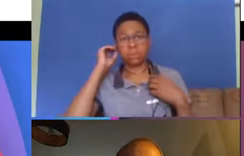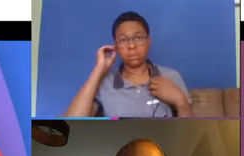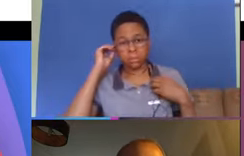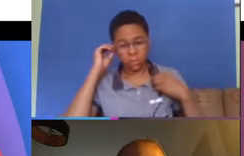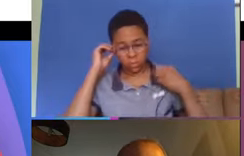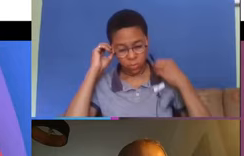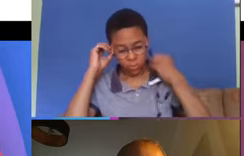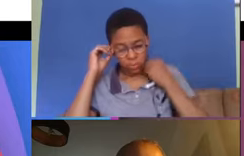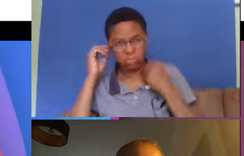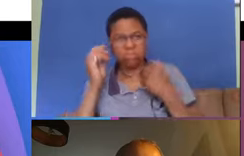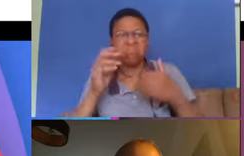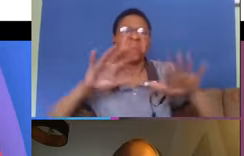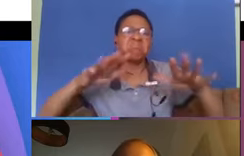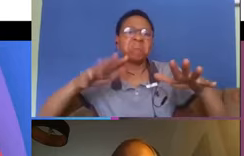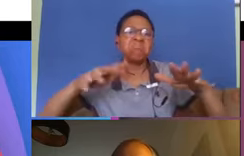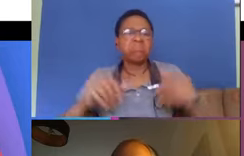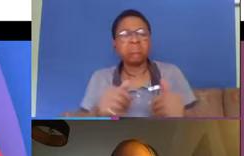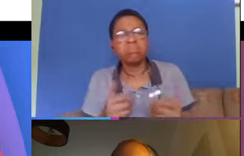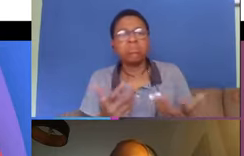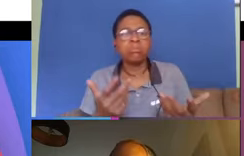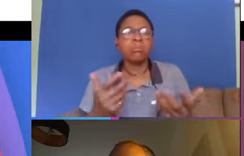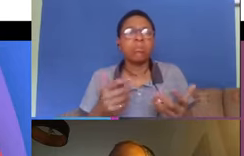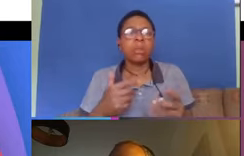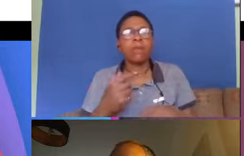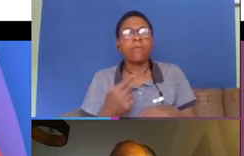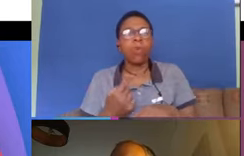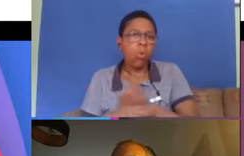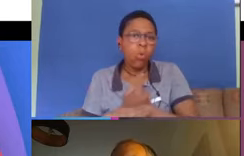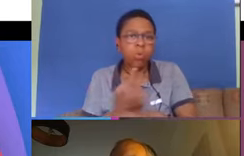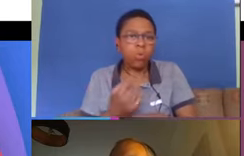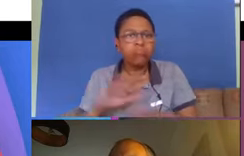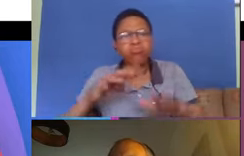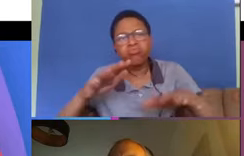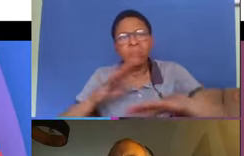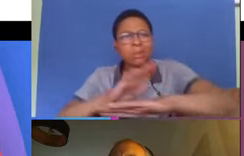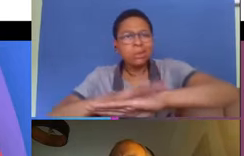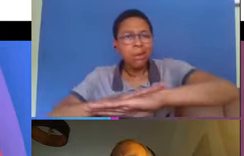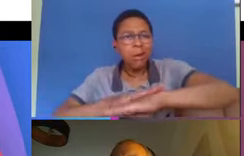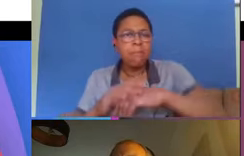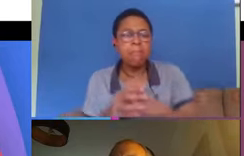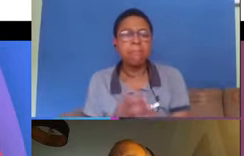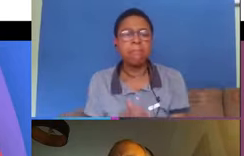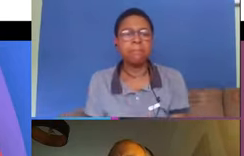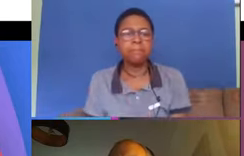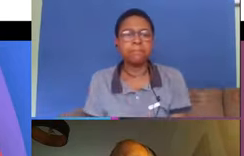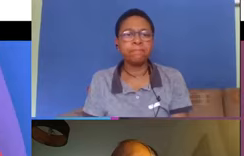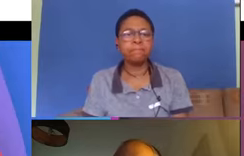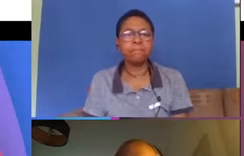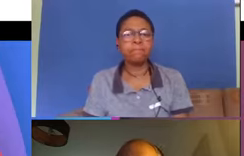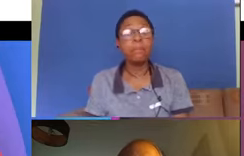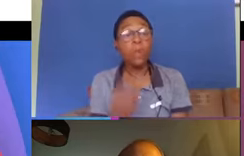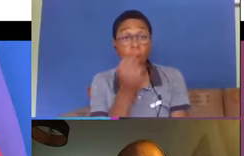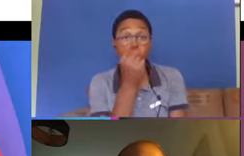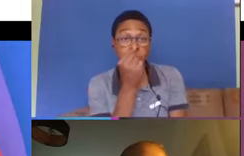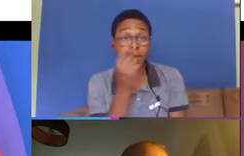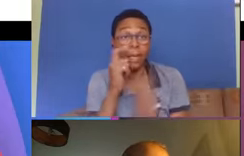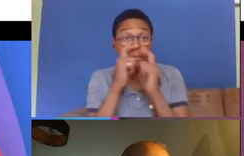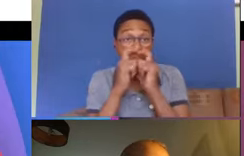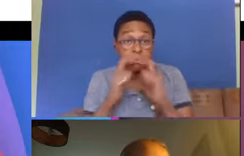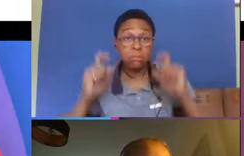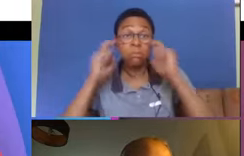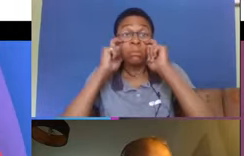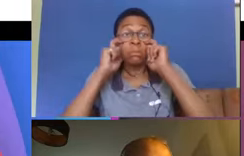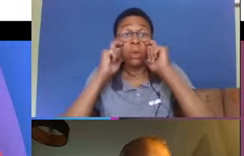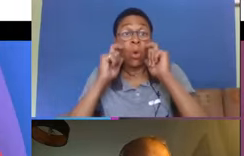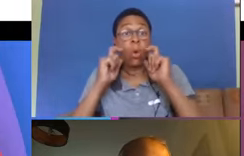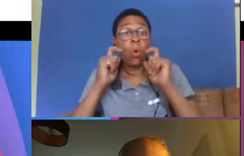moderate to high intensity exercise over long periods of time, there's a potential that a mask could interfere with